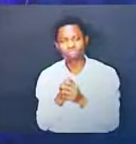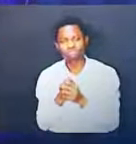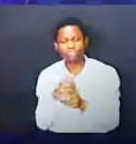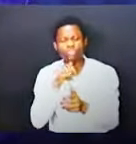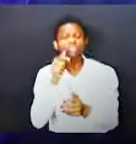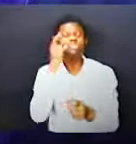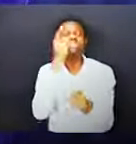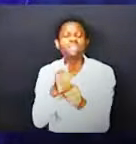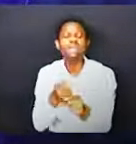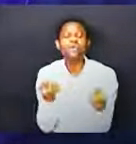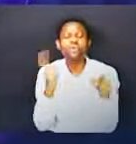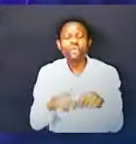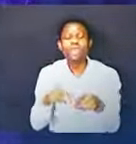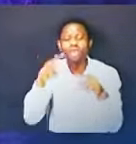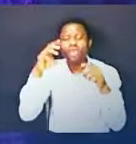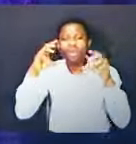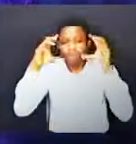is